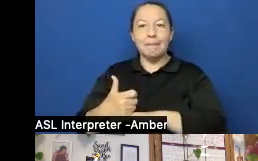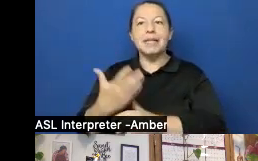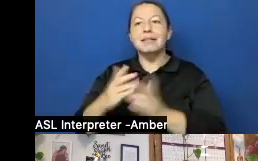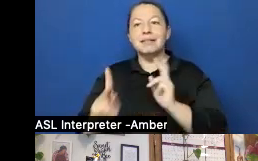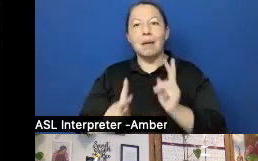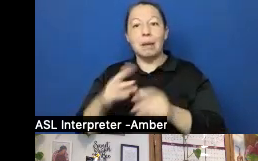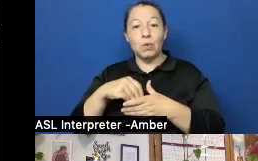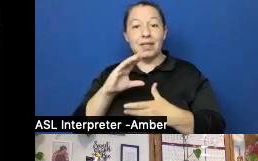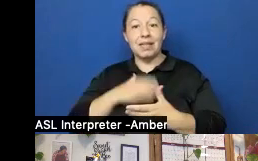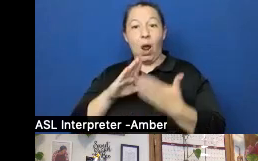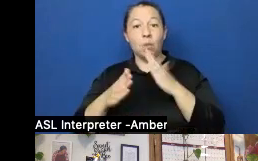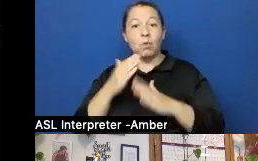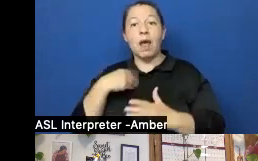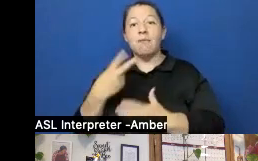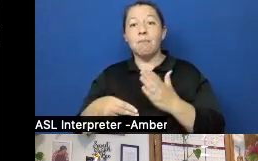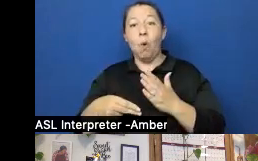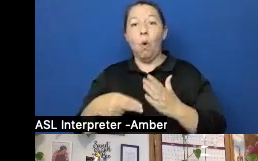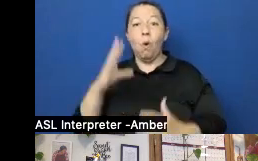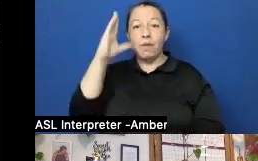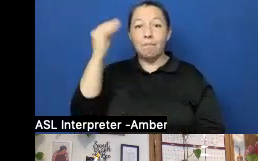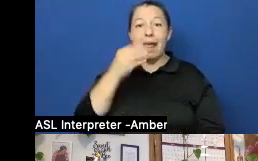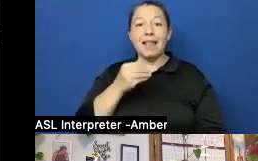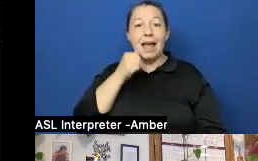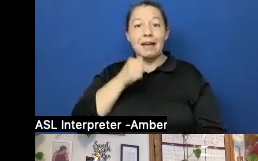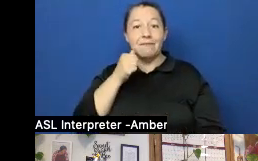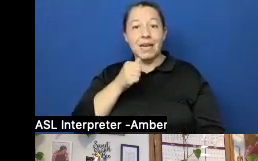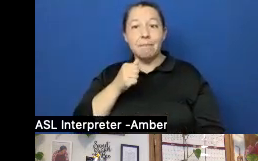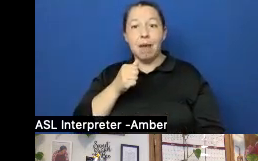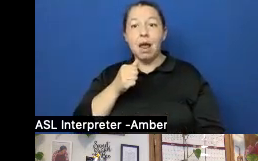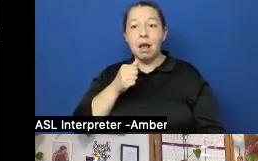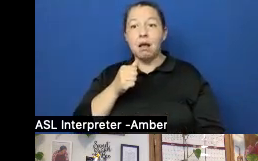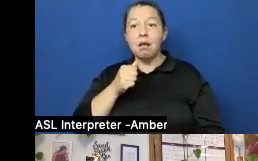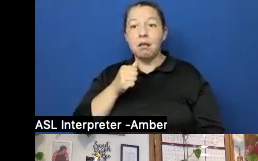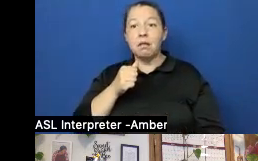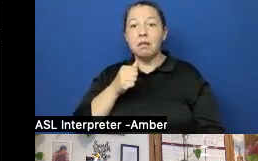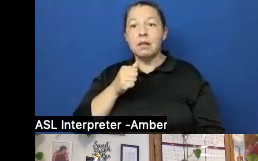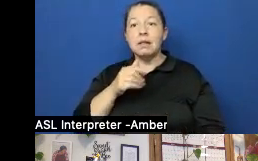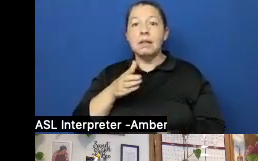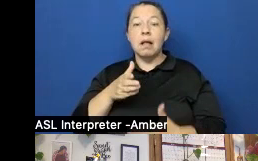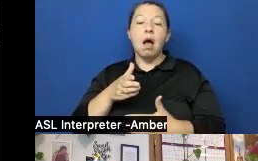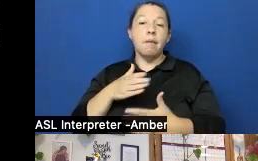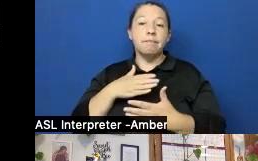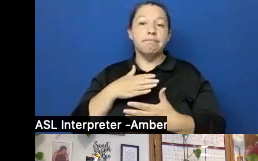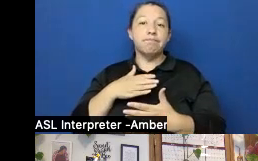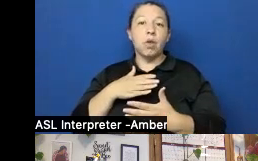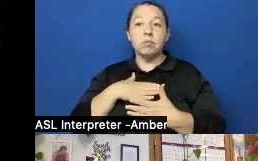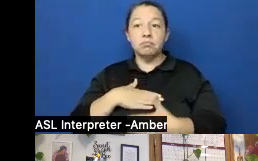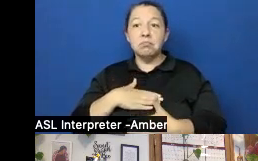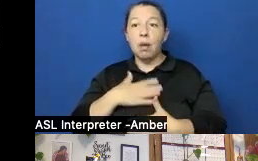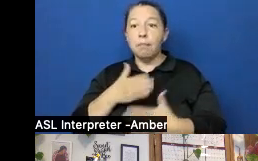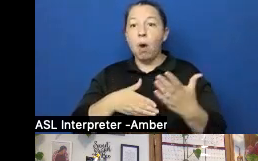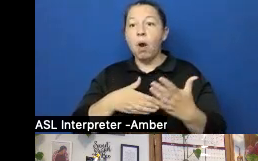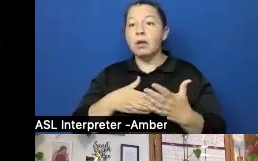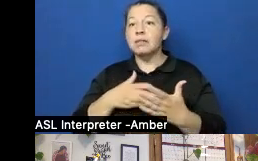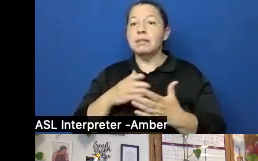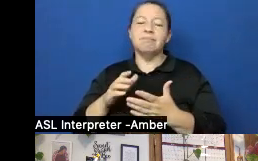our communities who have both male and female. And when I say that, that breaks down to scientific, the way that our medical system uses it. Of course, we know